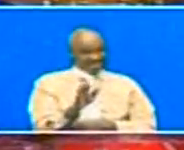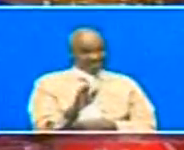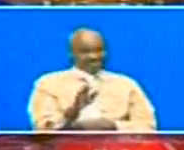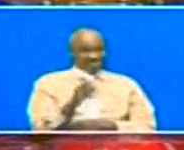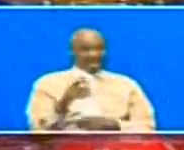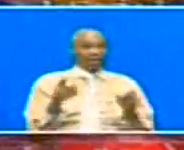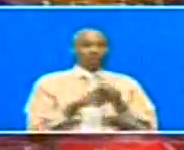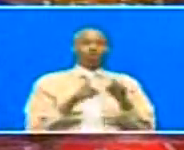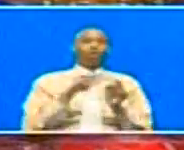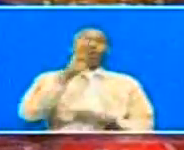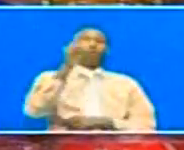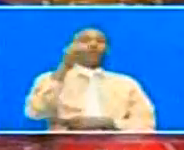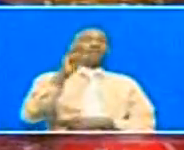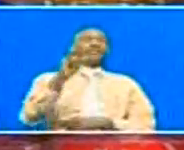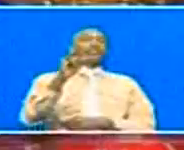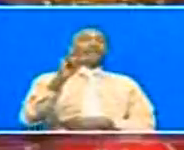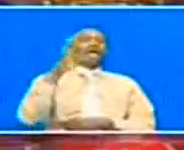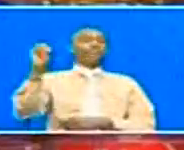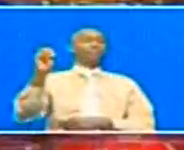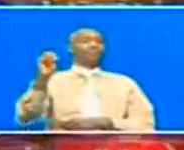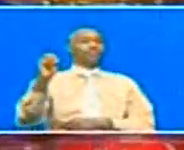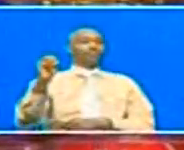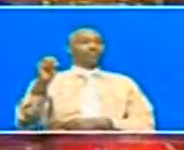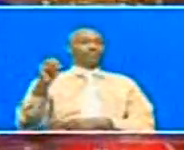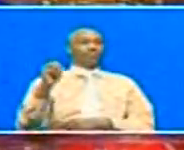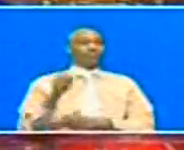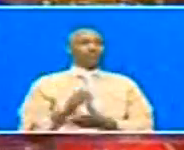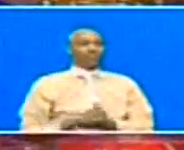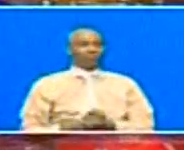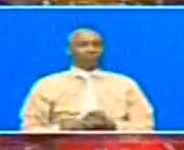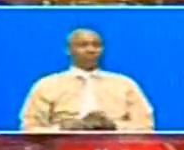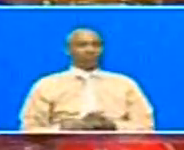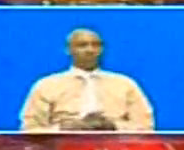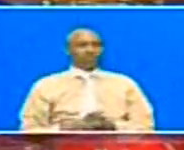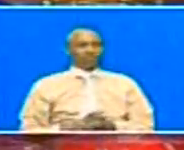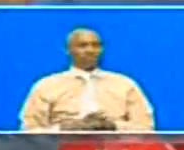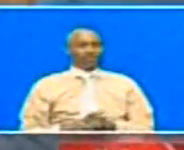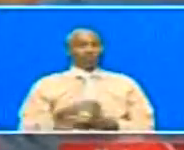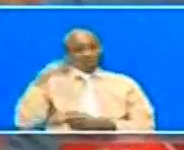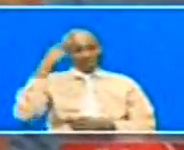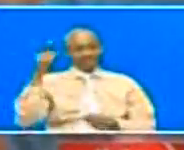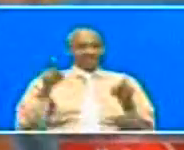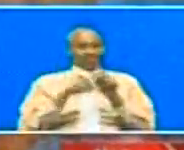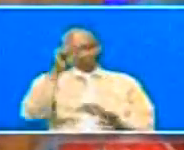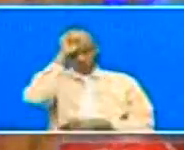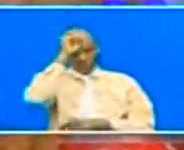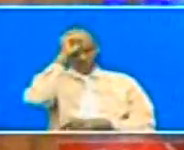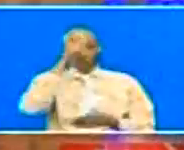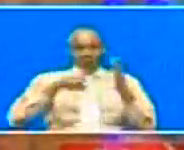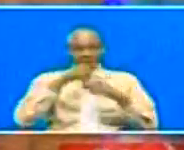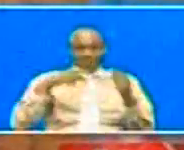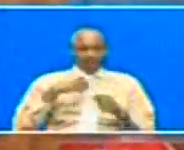Marvin Gaye. What about Bonnie M? I tell you. Bonnie M. He's crazy like you know, a fool. He's crazy like a fool. What about